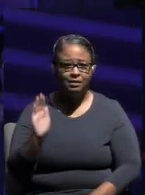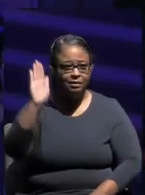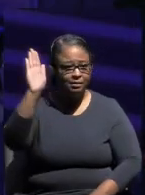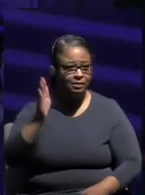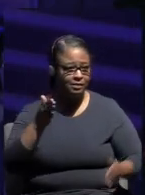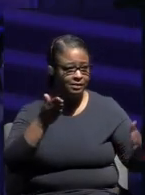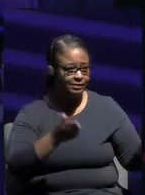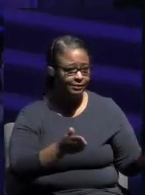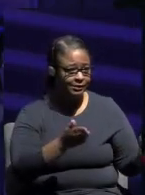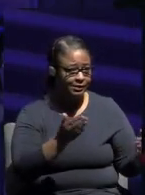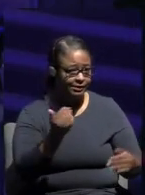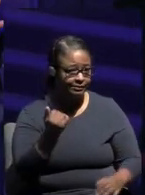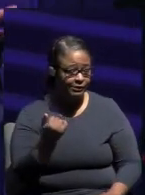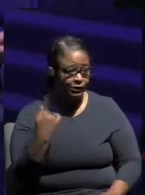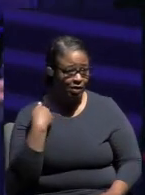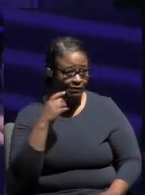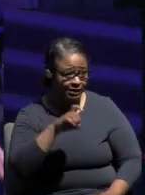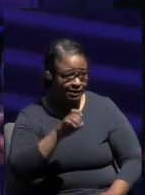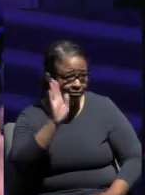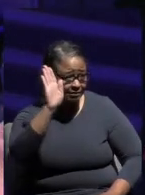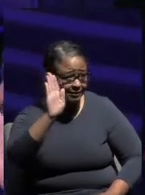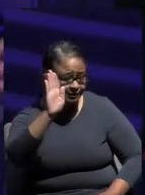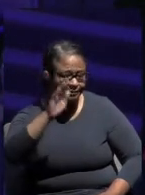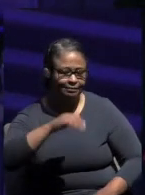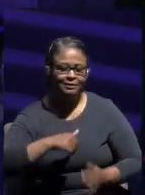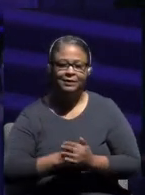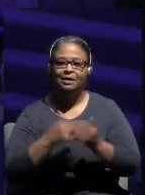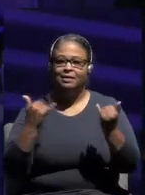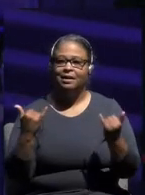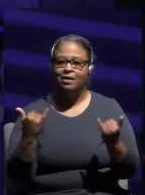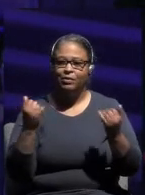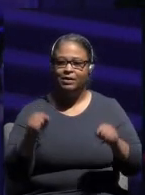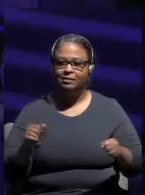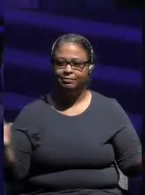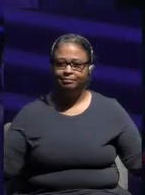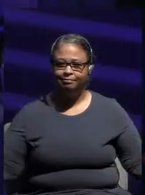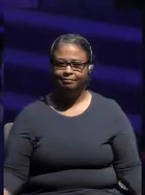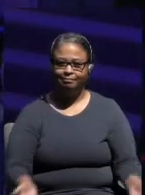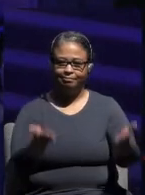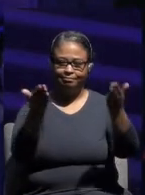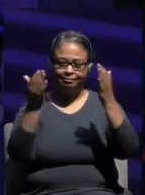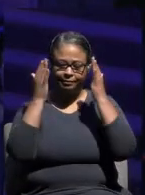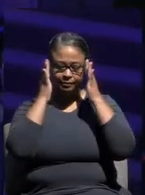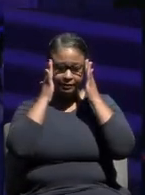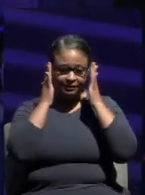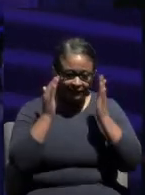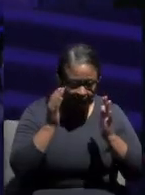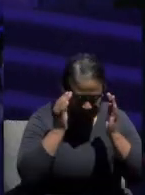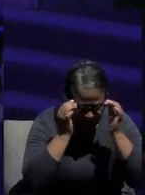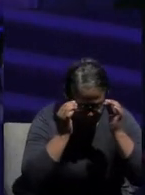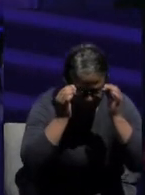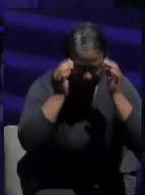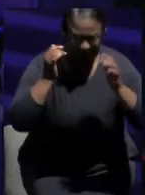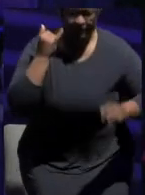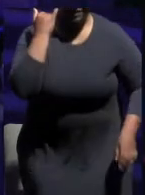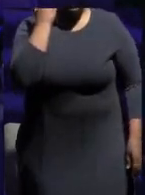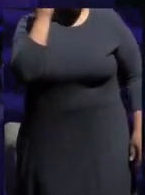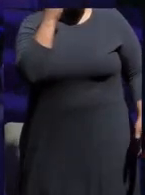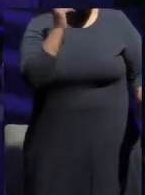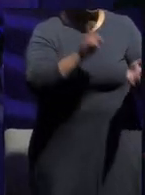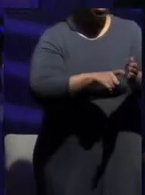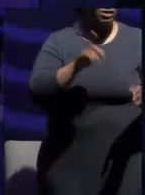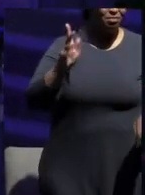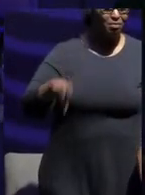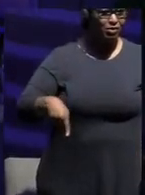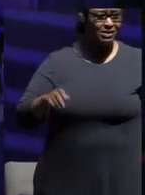here, prayer need? Amen. All right. Well, why don't we all stand? Why don't we all stand? And if you saw someone that had their hand raised, you